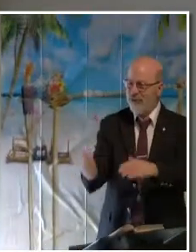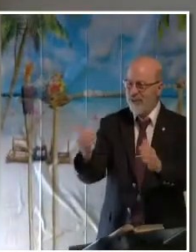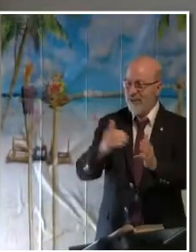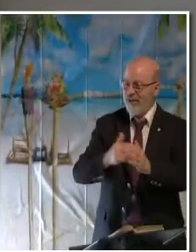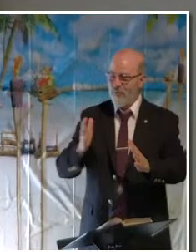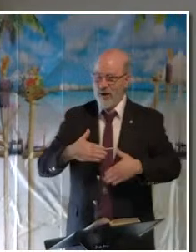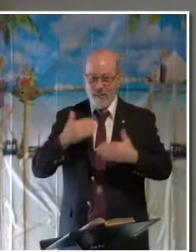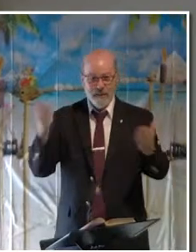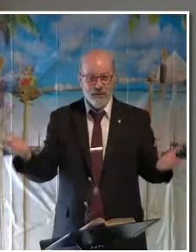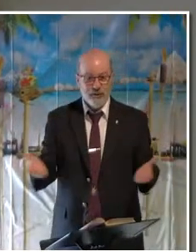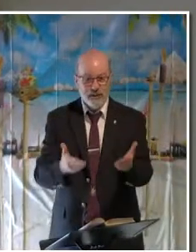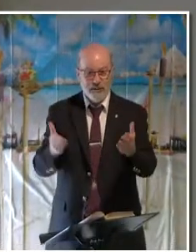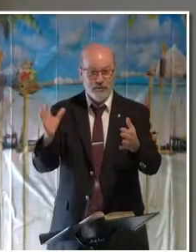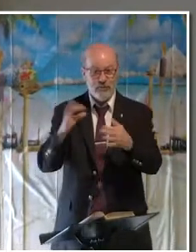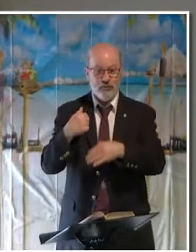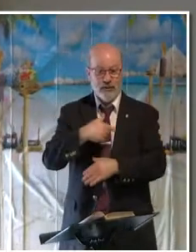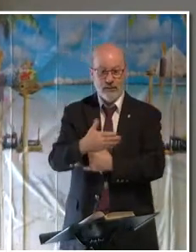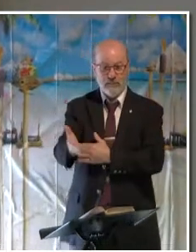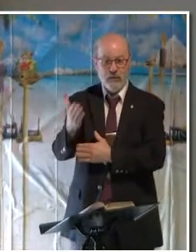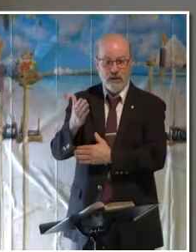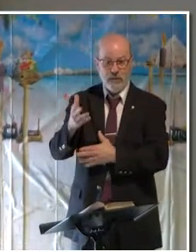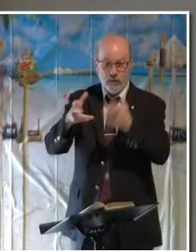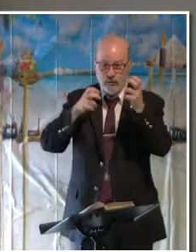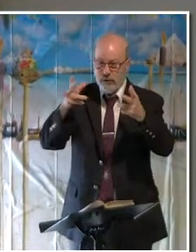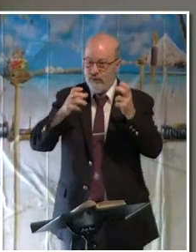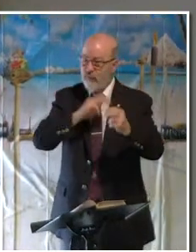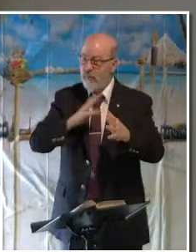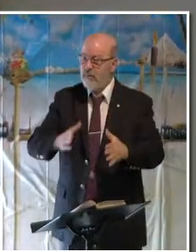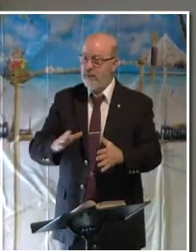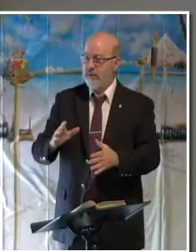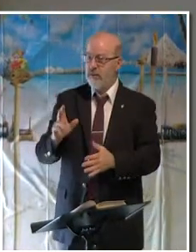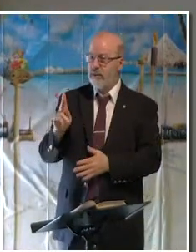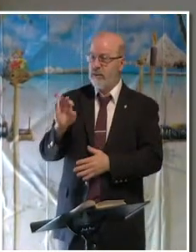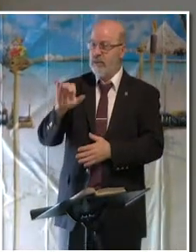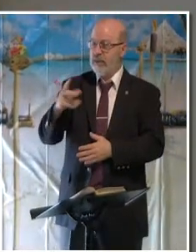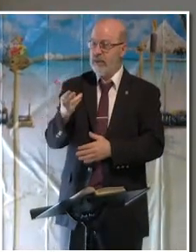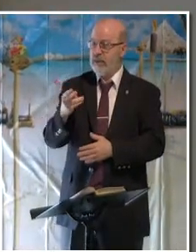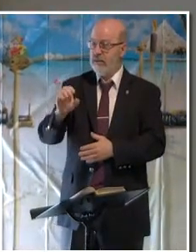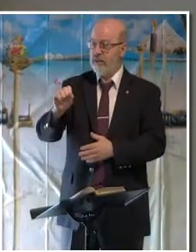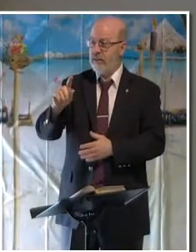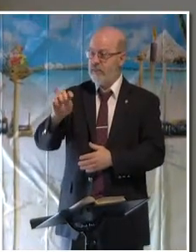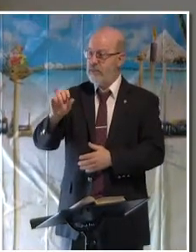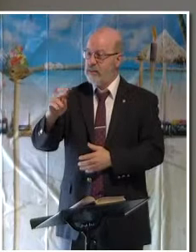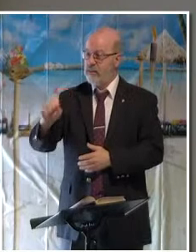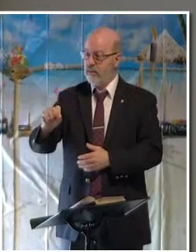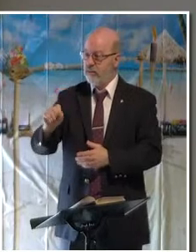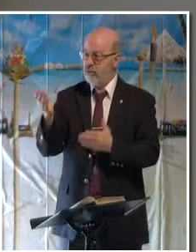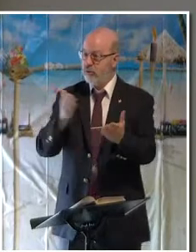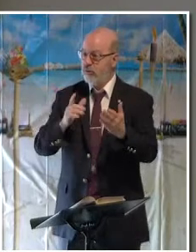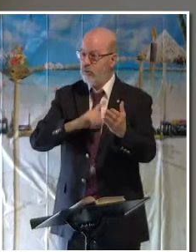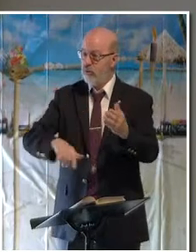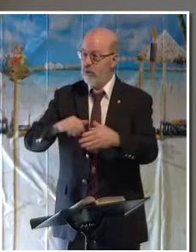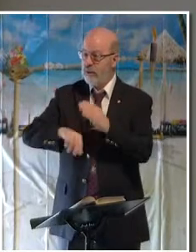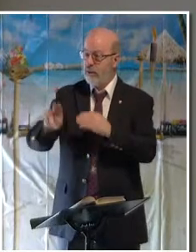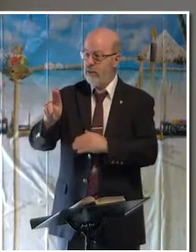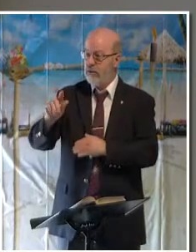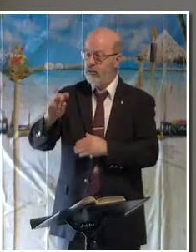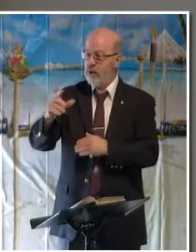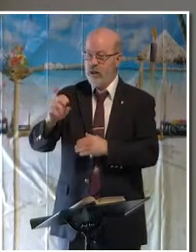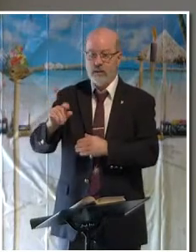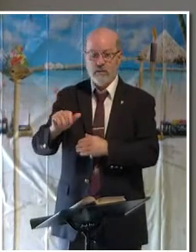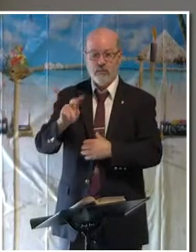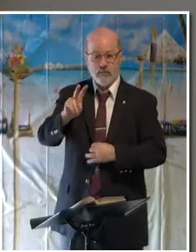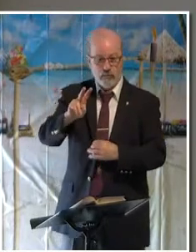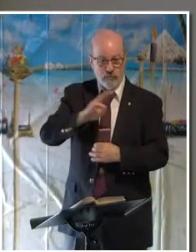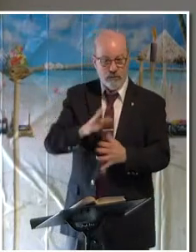once again. We're glad that you have joined with us this morning. We get to hear from our missionary Keith Stensis, serving the Lord in Uganda, one of our two missionaries serving